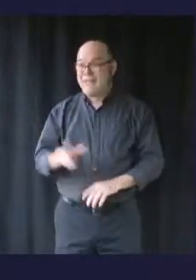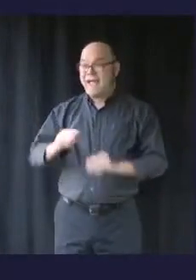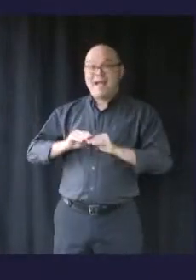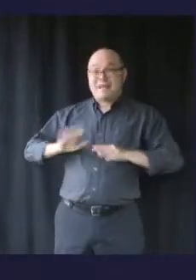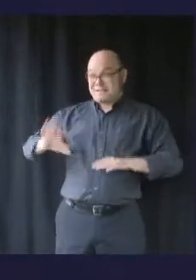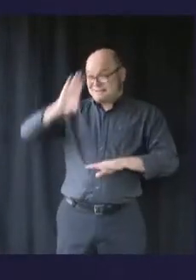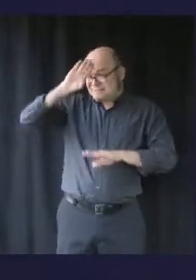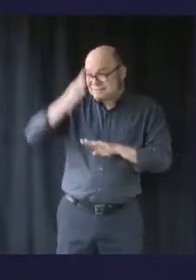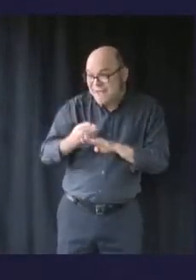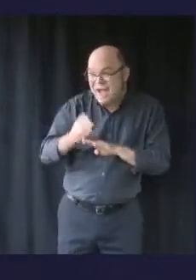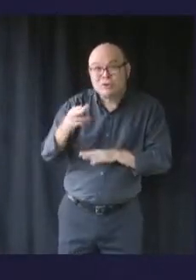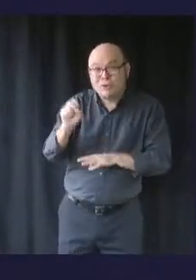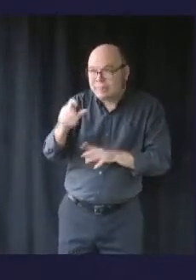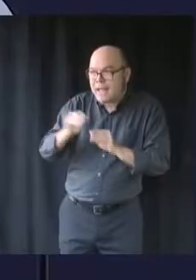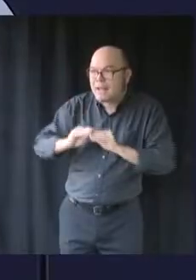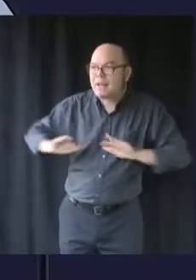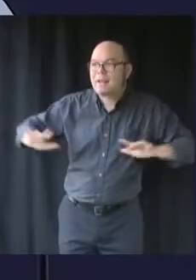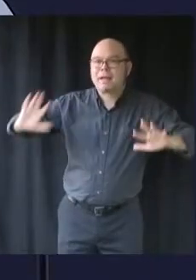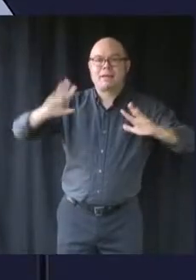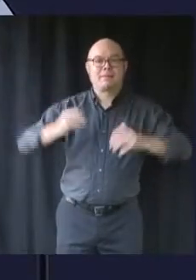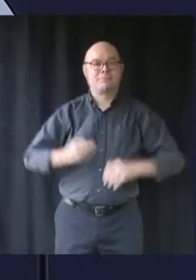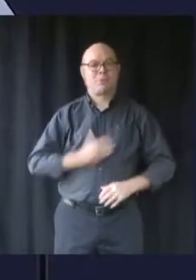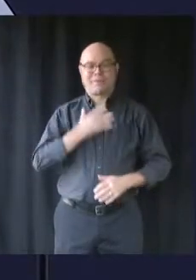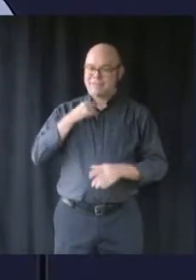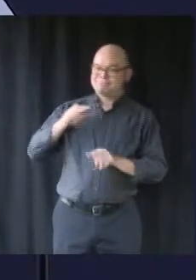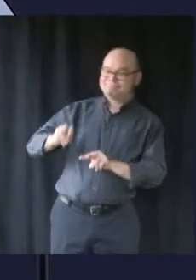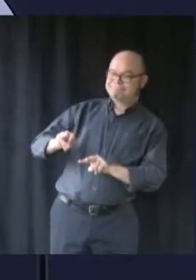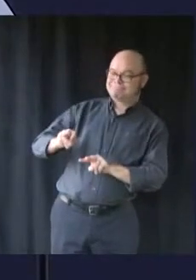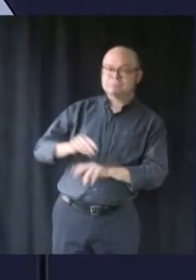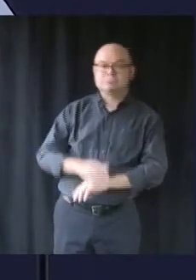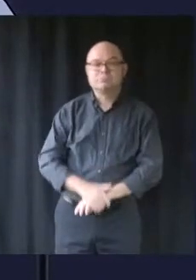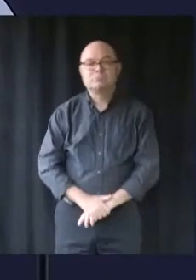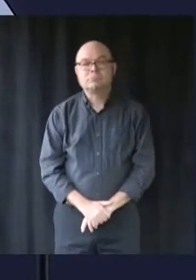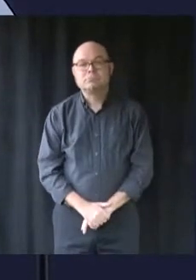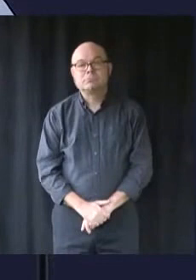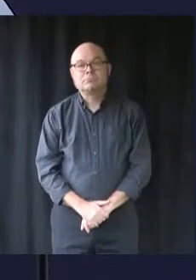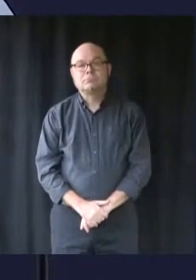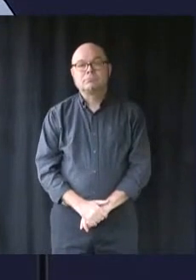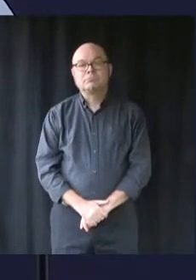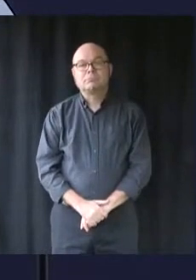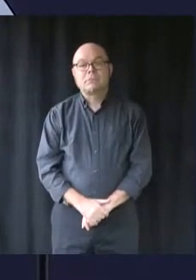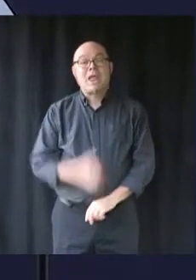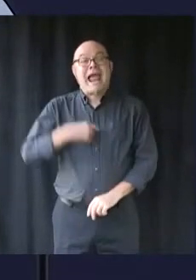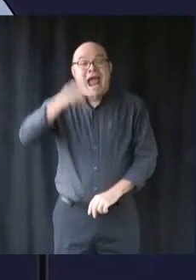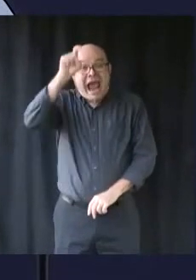We need you. We need you badly.